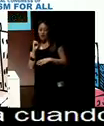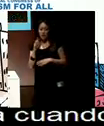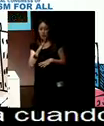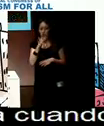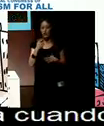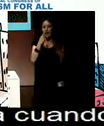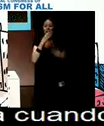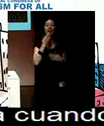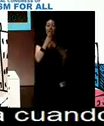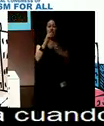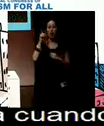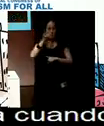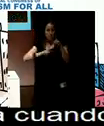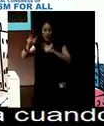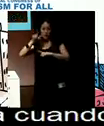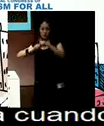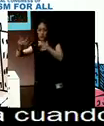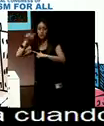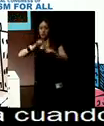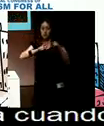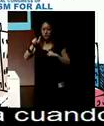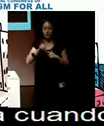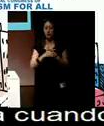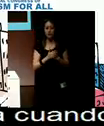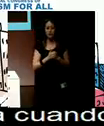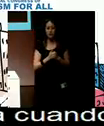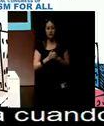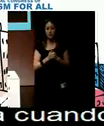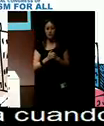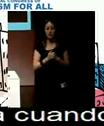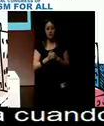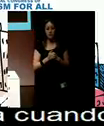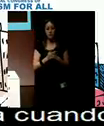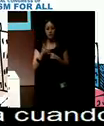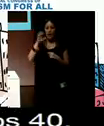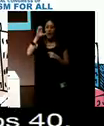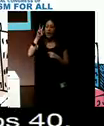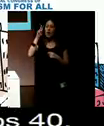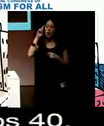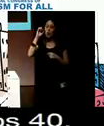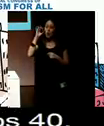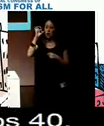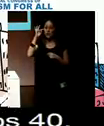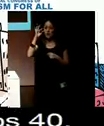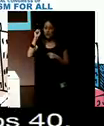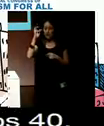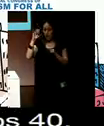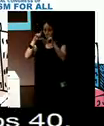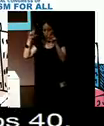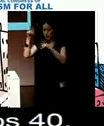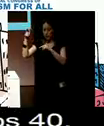30s. Eurostat figures show that the expenditure in tourism of the